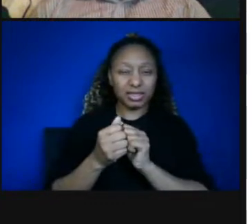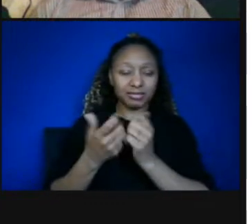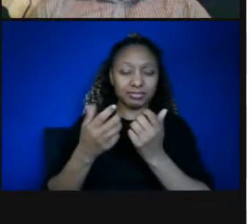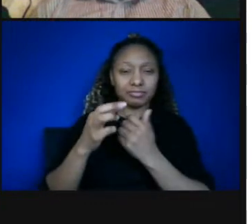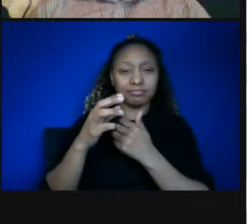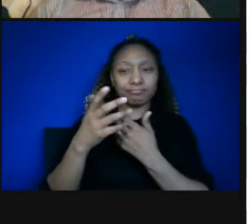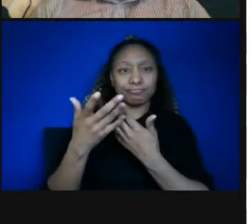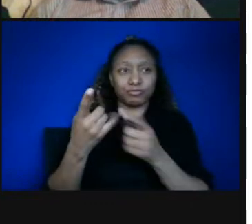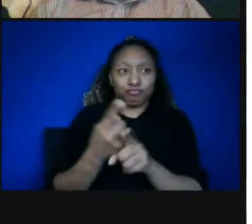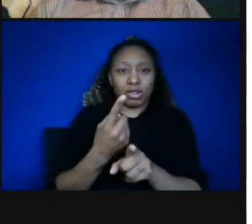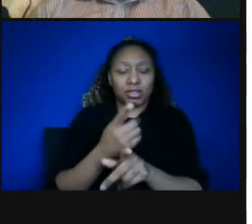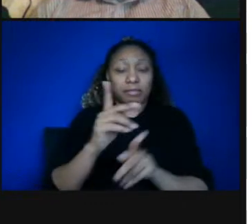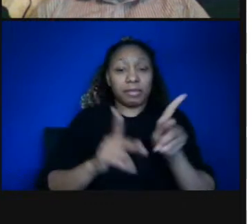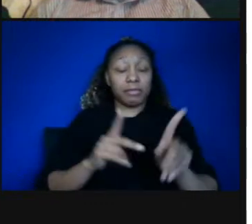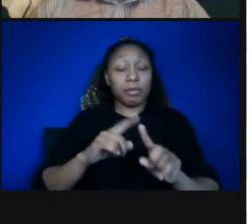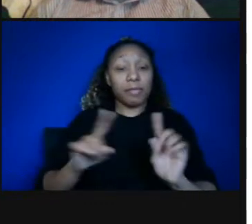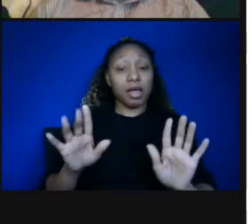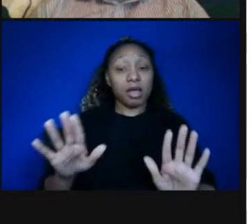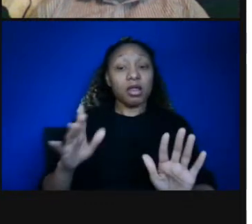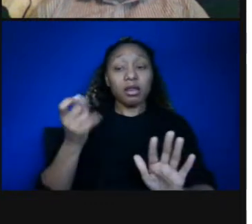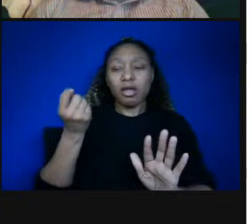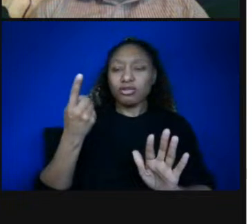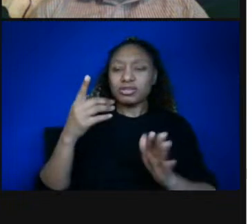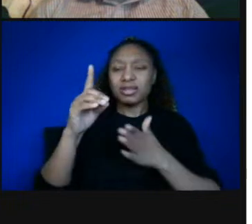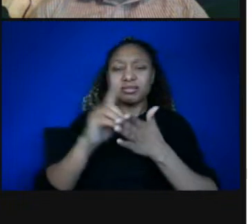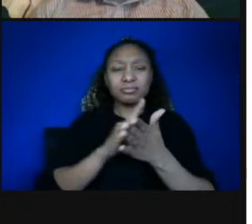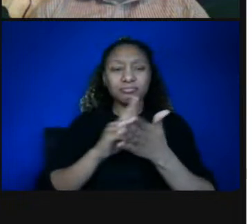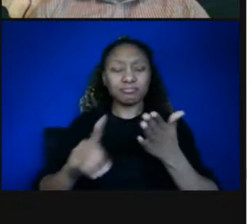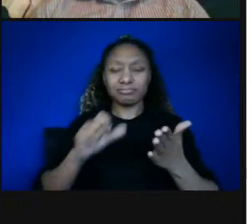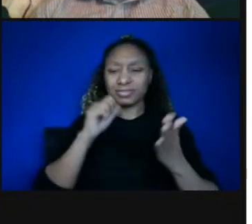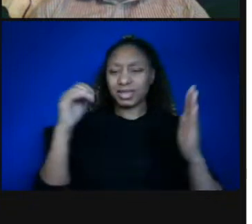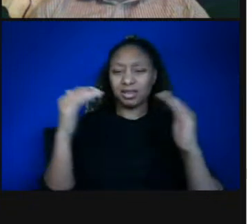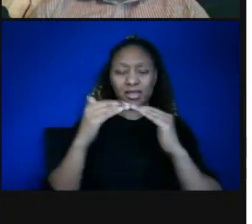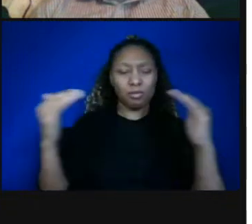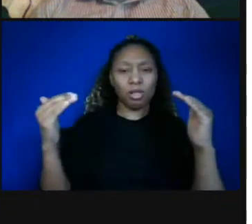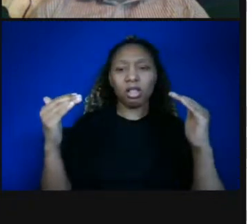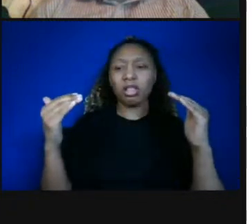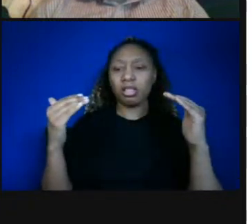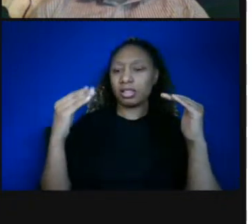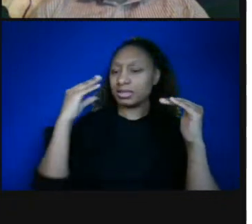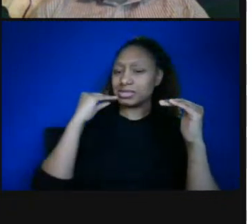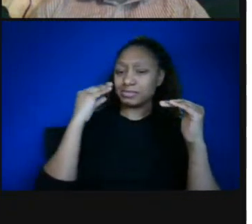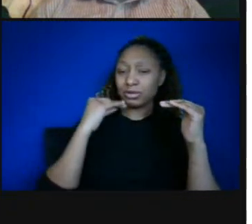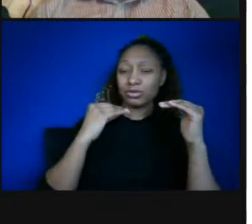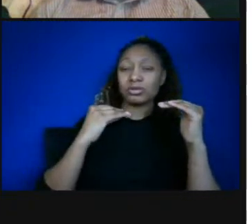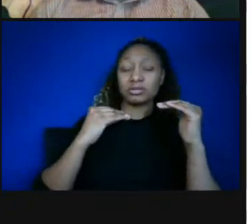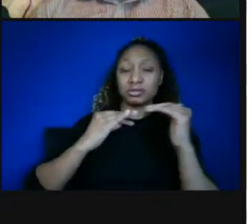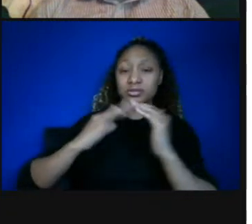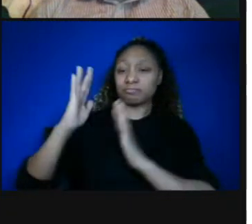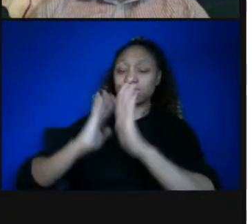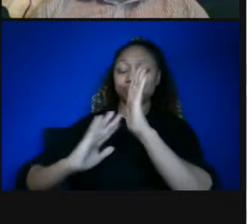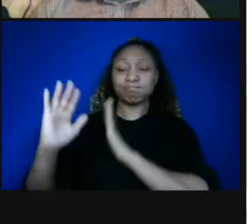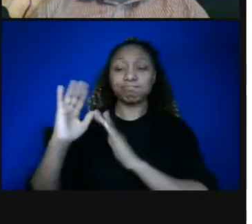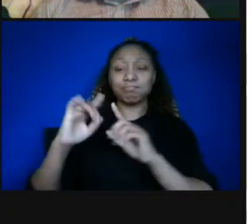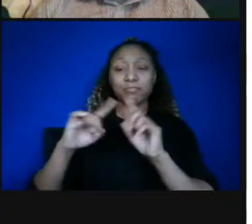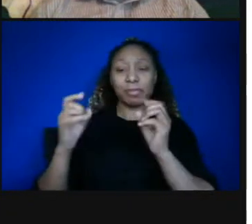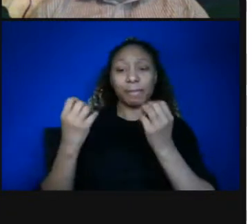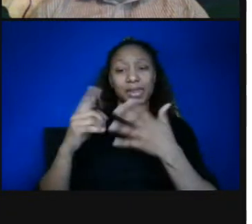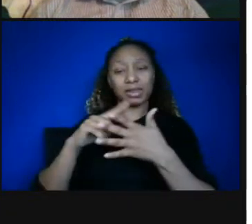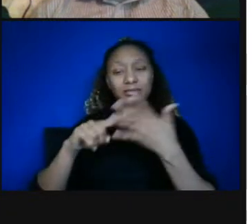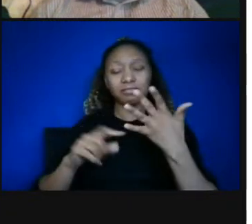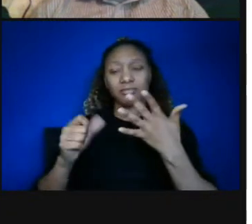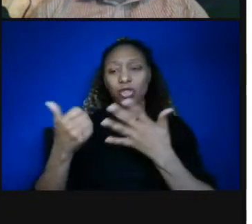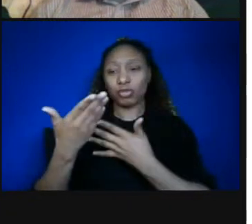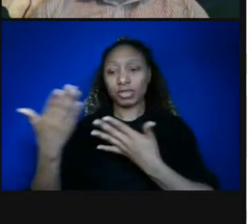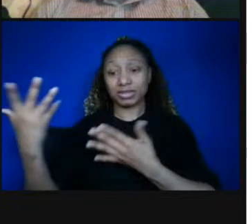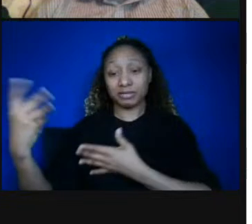Despite prejudice, injustice, and multiple fronts stretching back to the colonial period and numerous other factors,